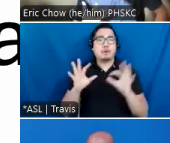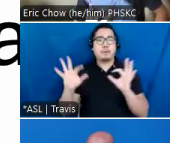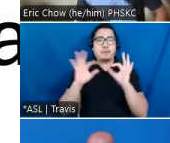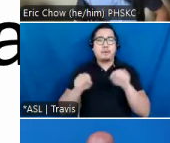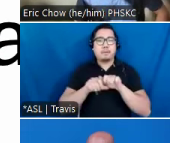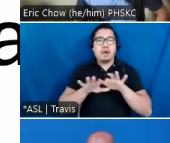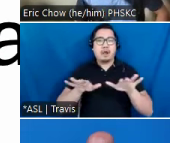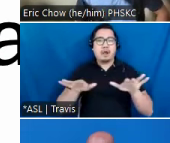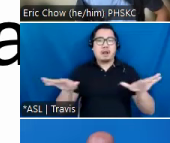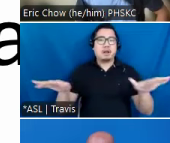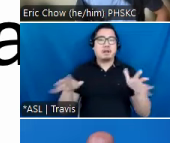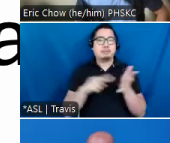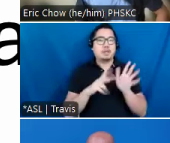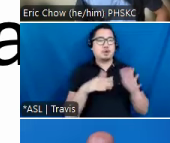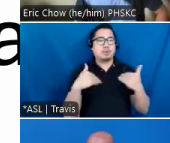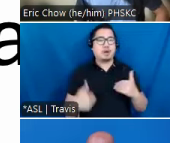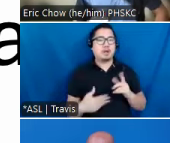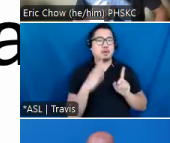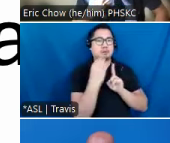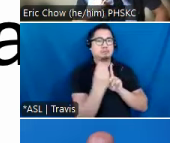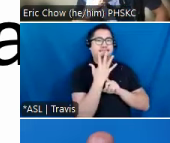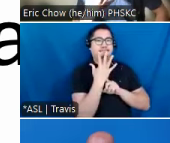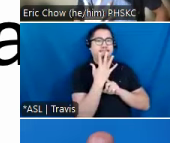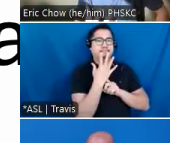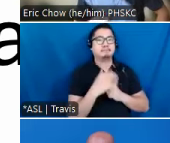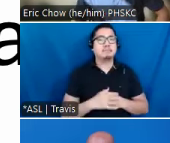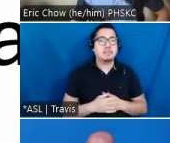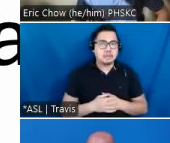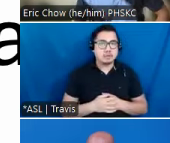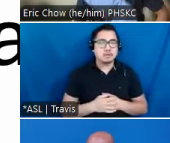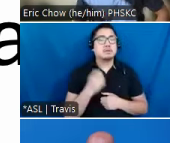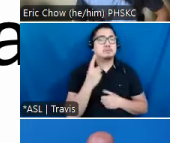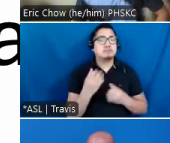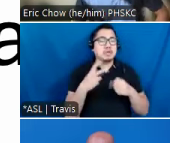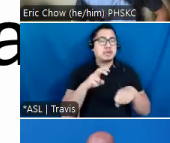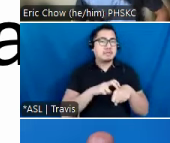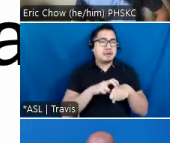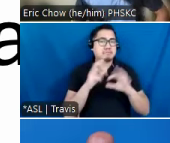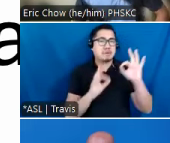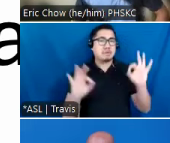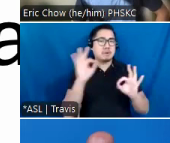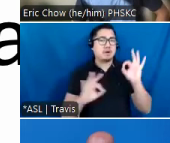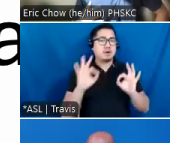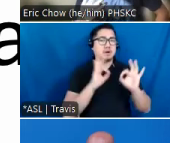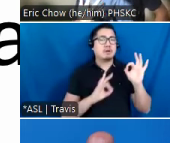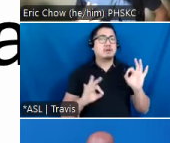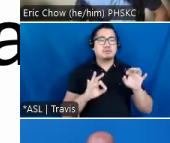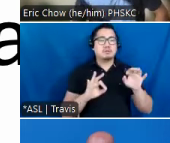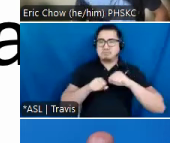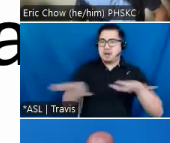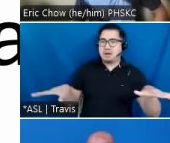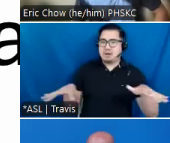so your body would be exposed to that. And a lot of viral particles are likely to be expelled, and you